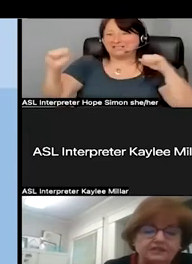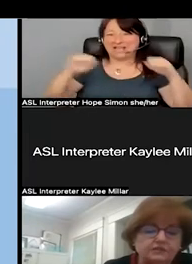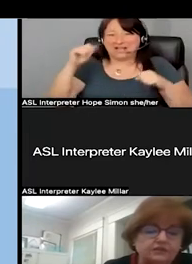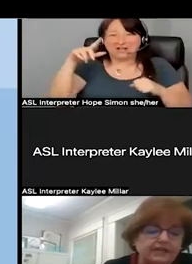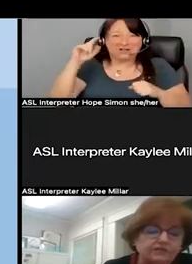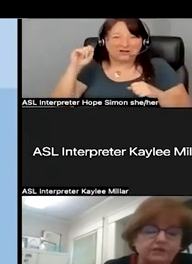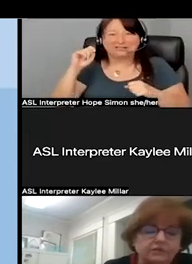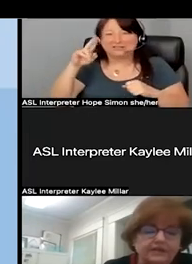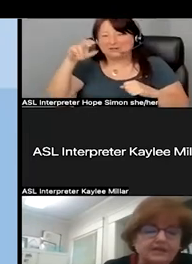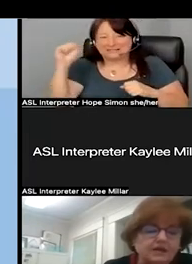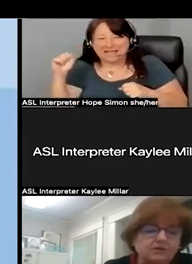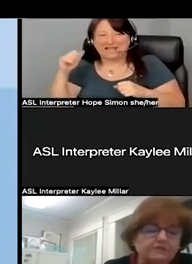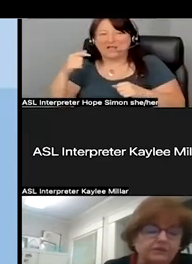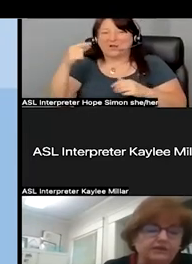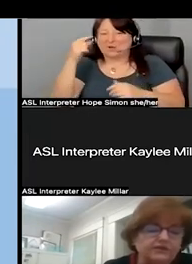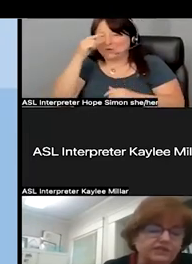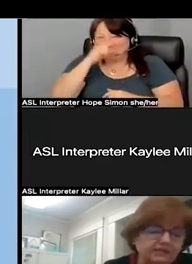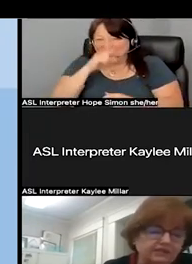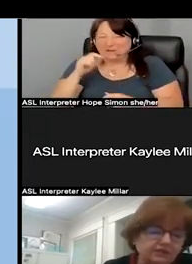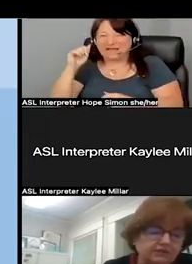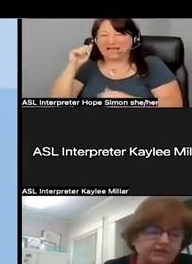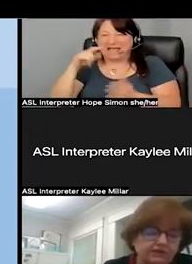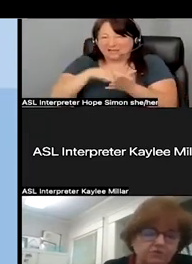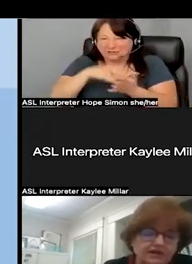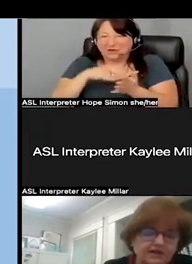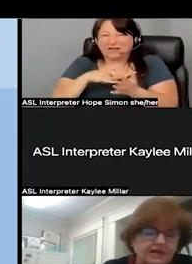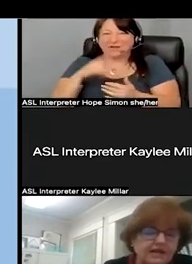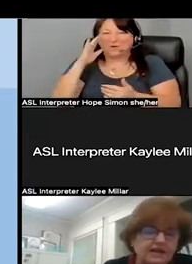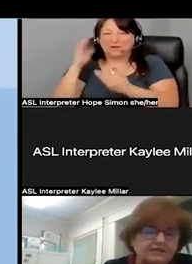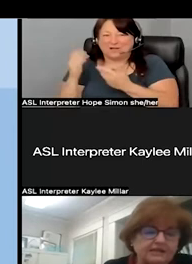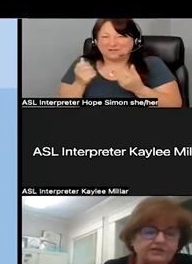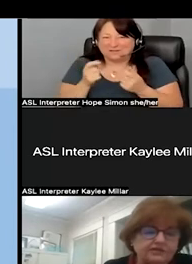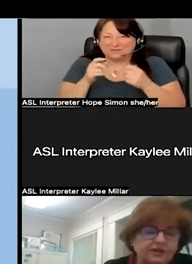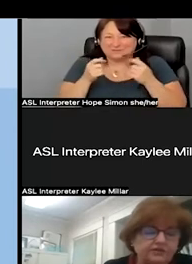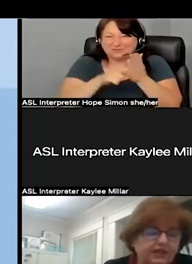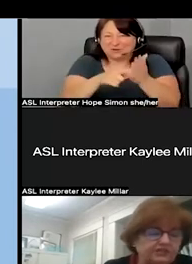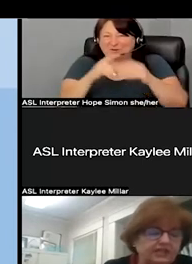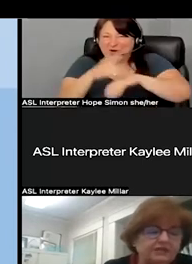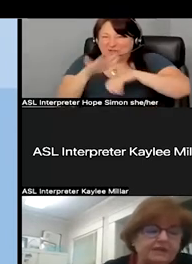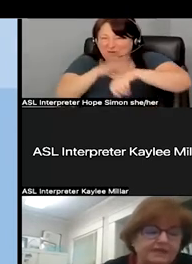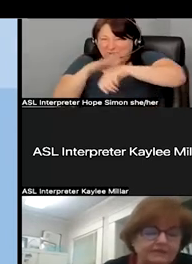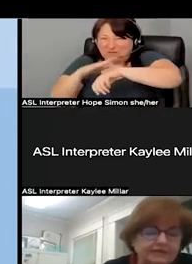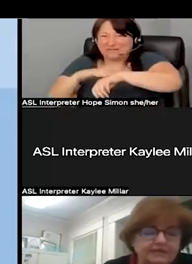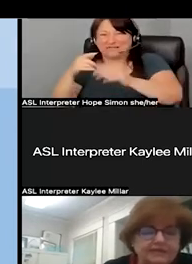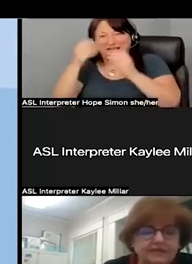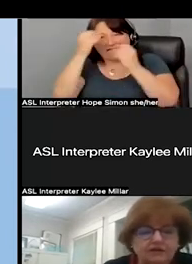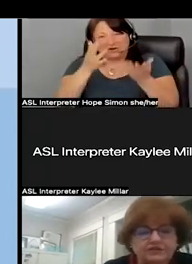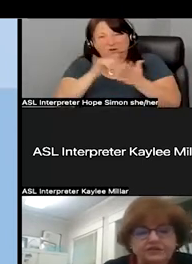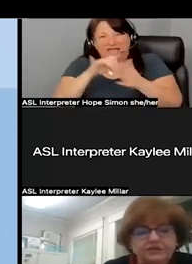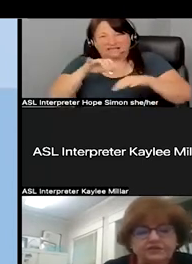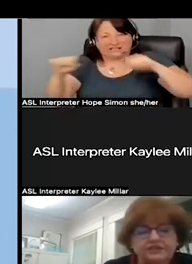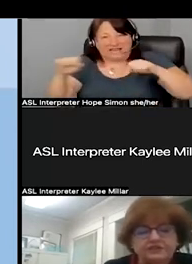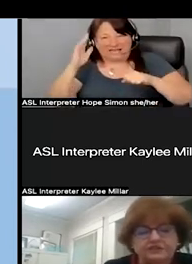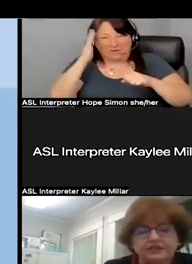Emergency, Google Android, and WIA will then bring you the Shake Alert earthquake early warning to let you know that shaking may be imminent. And